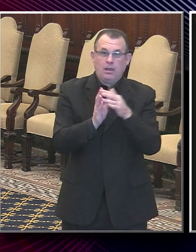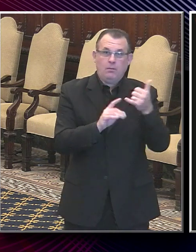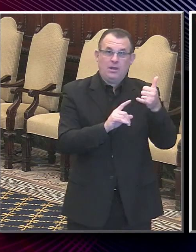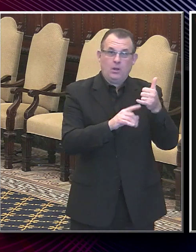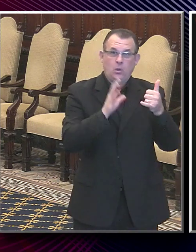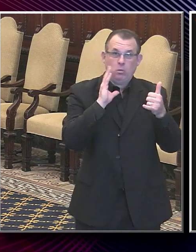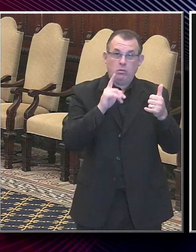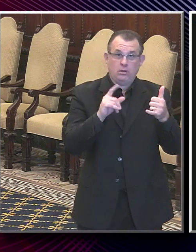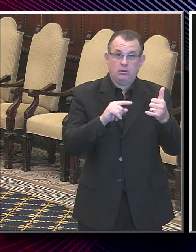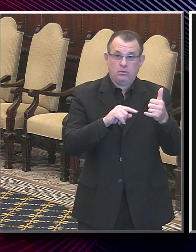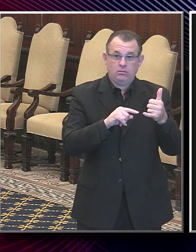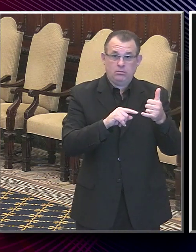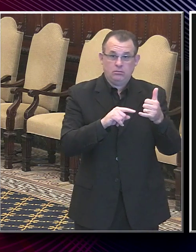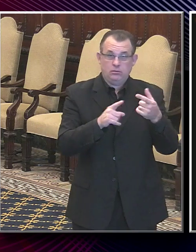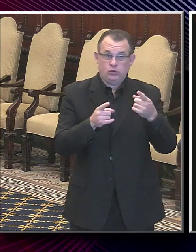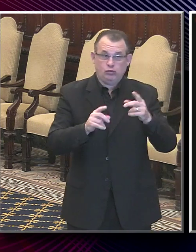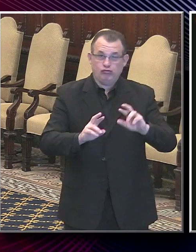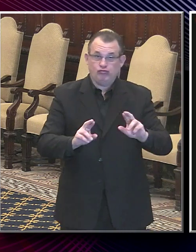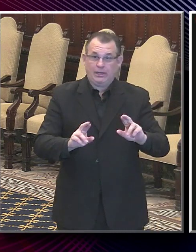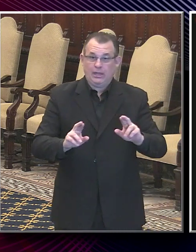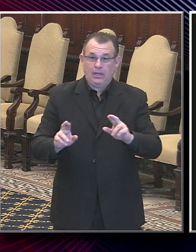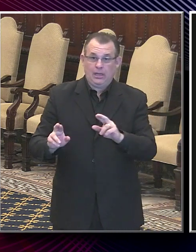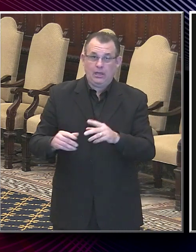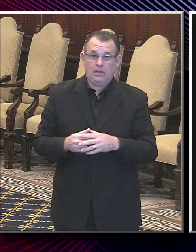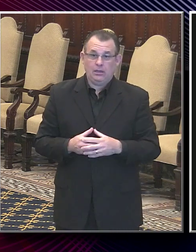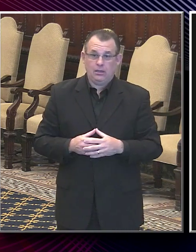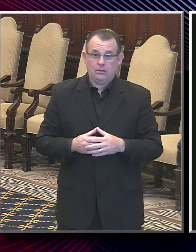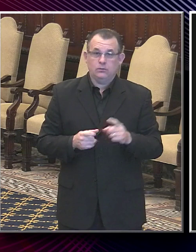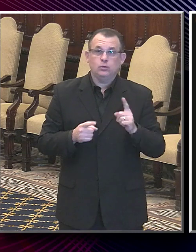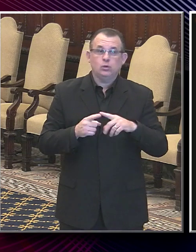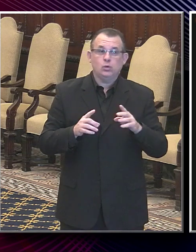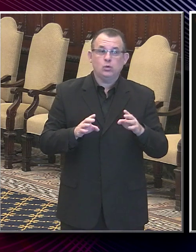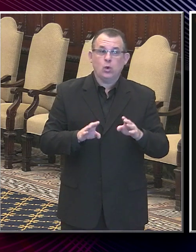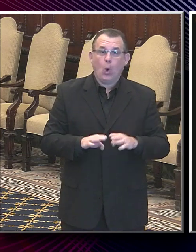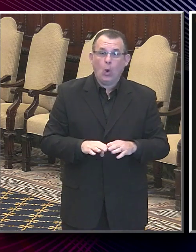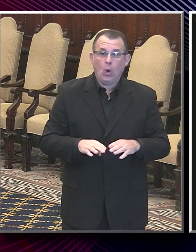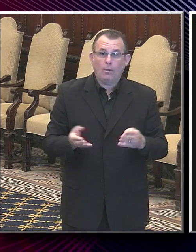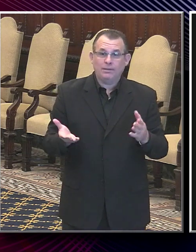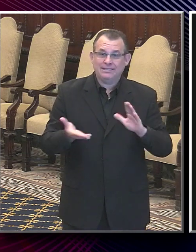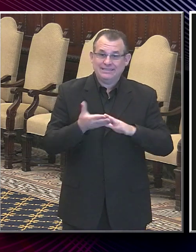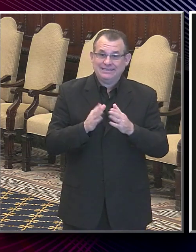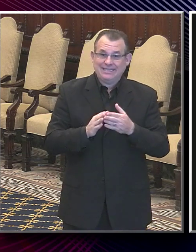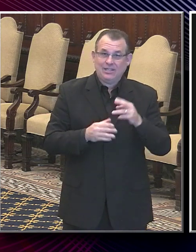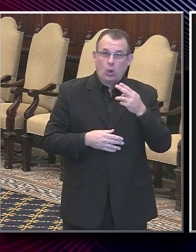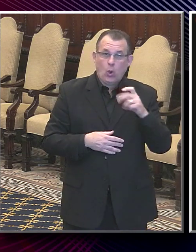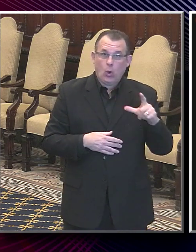you prepared to open City Hall,